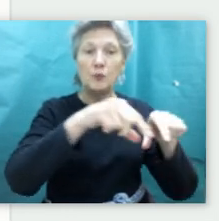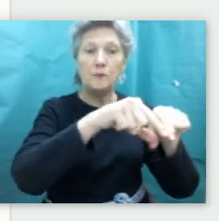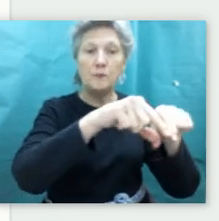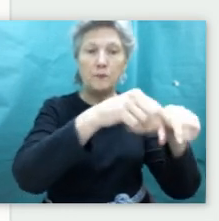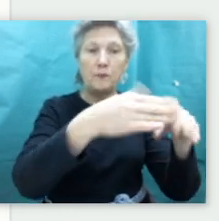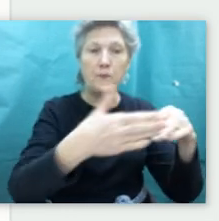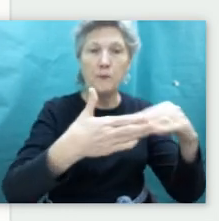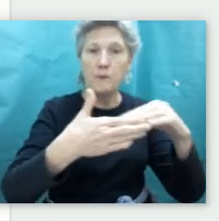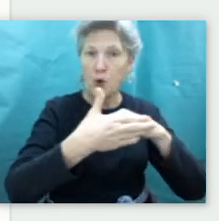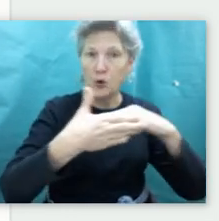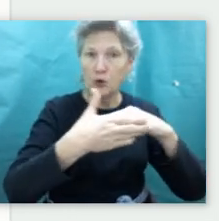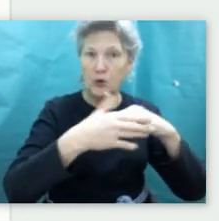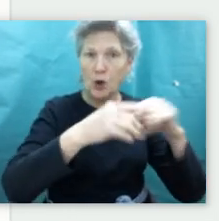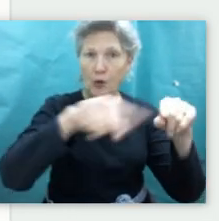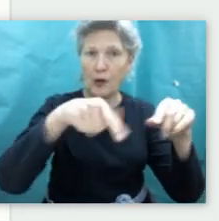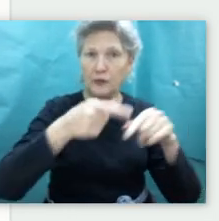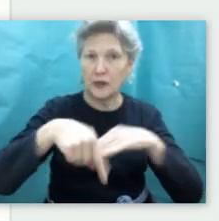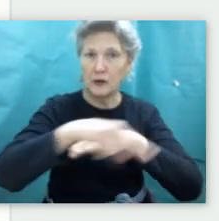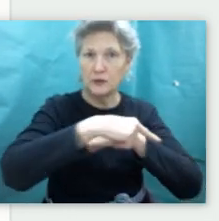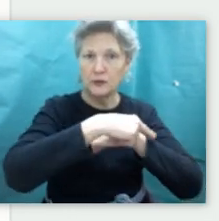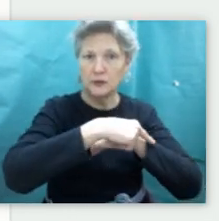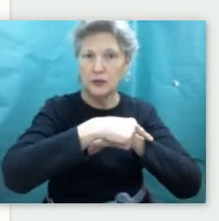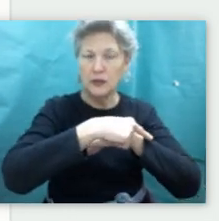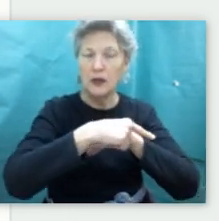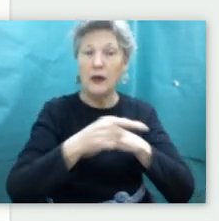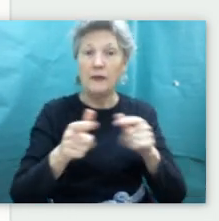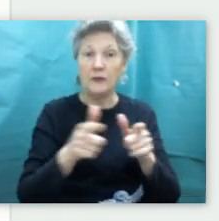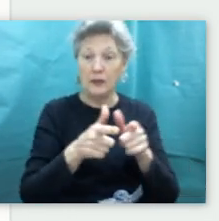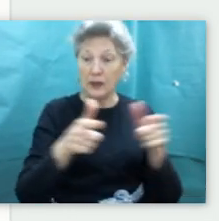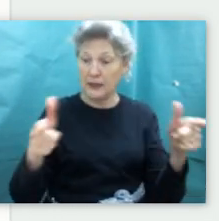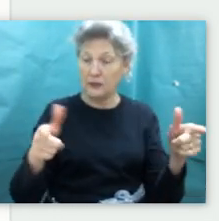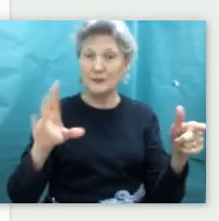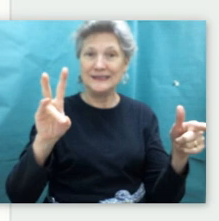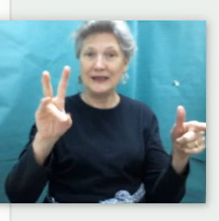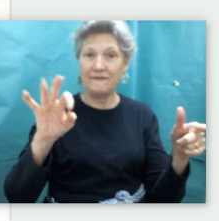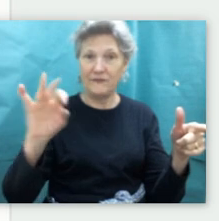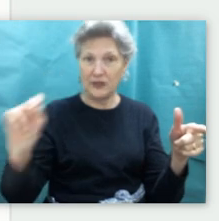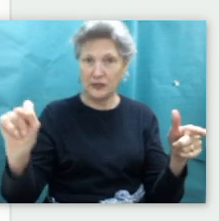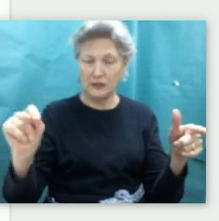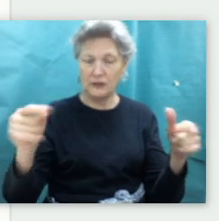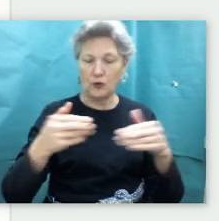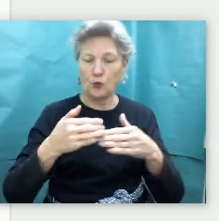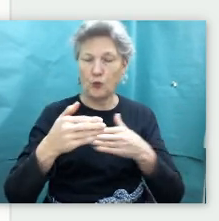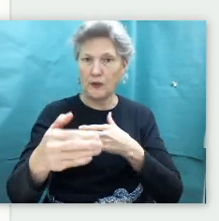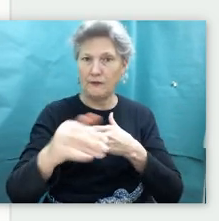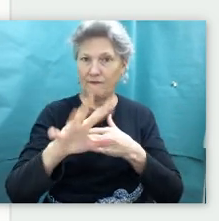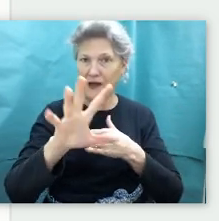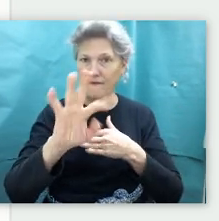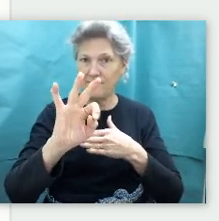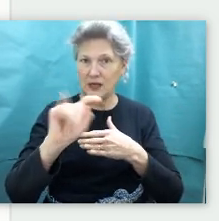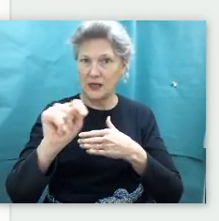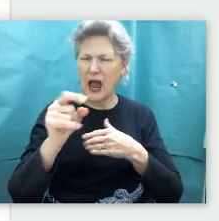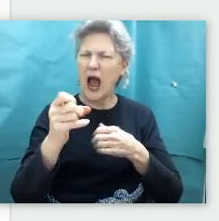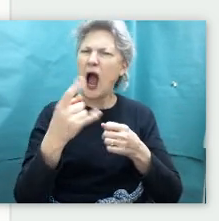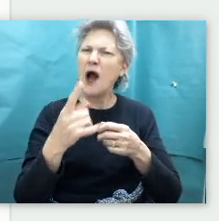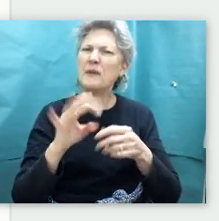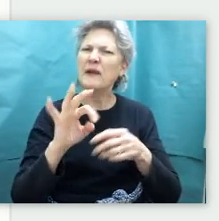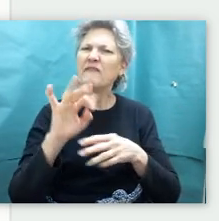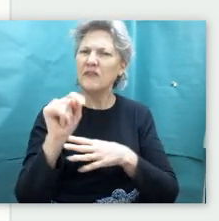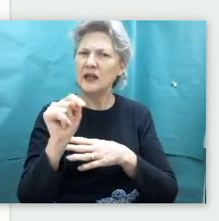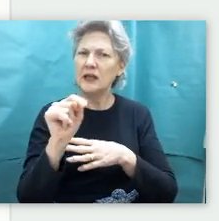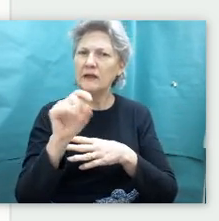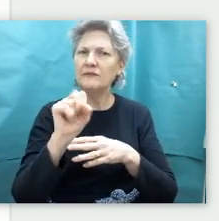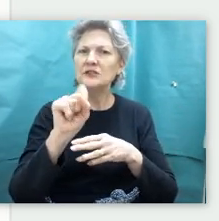The length of the garden is 7 feet. The width of the garden is 5 feet. How many feet of stone border does